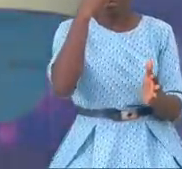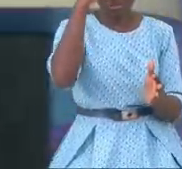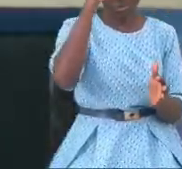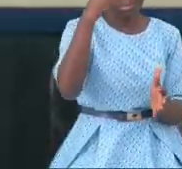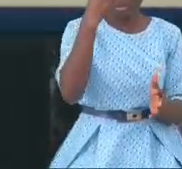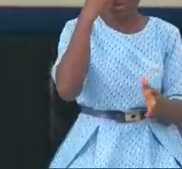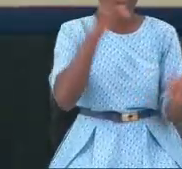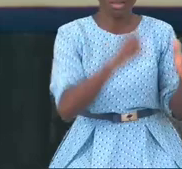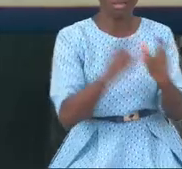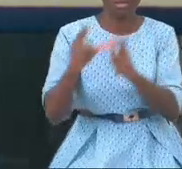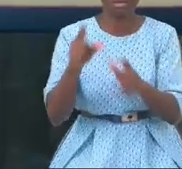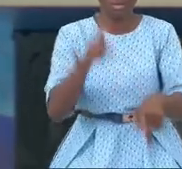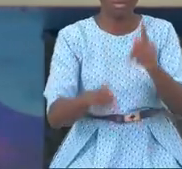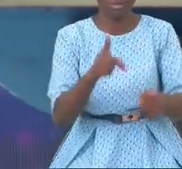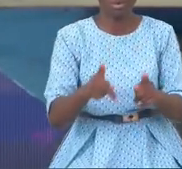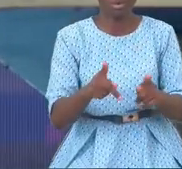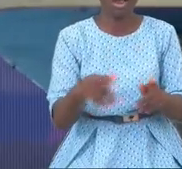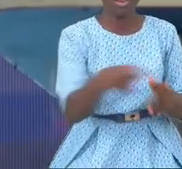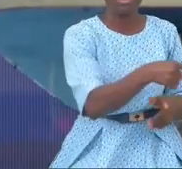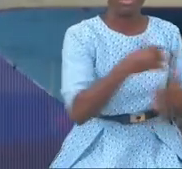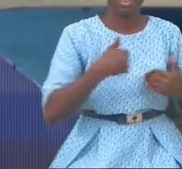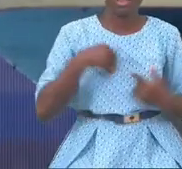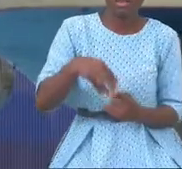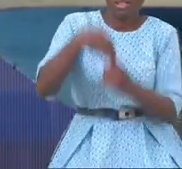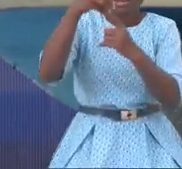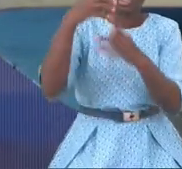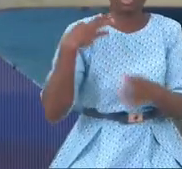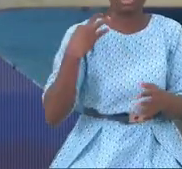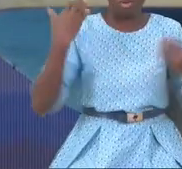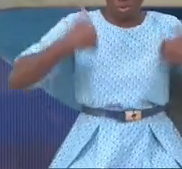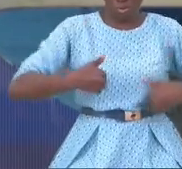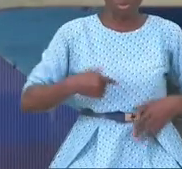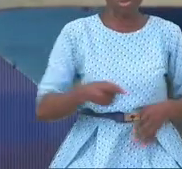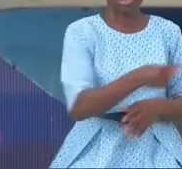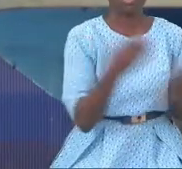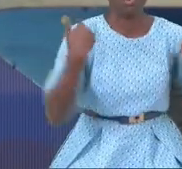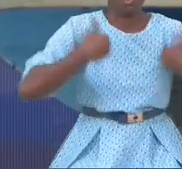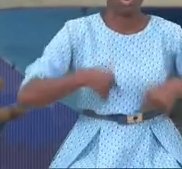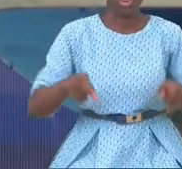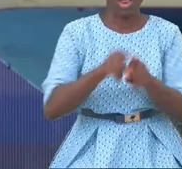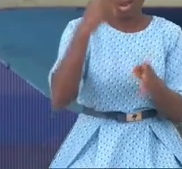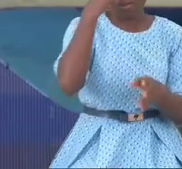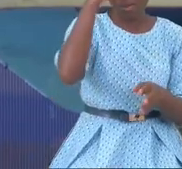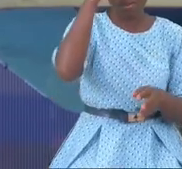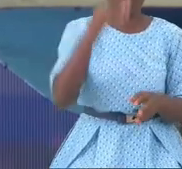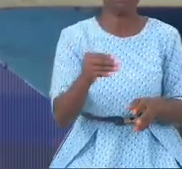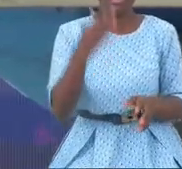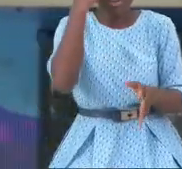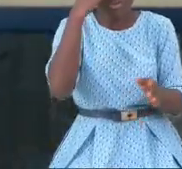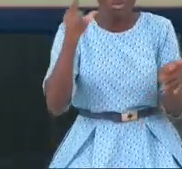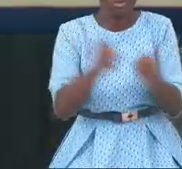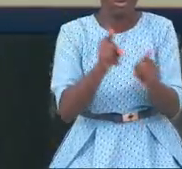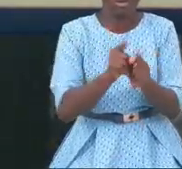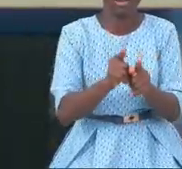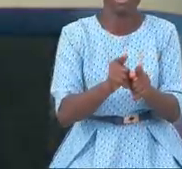coming and light shines on that garment. It will spot it up very clearly. It's a special